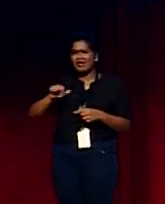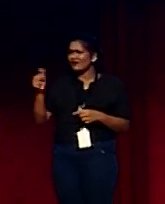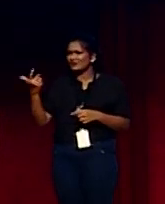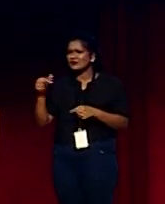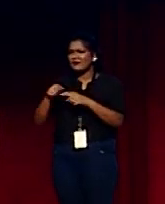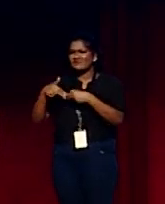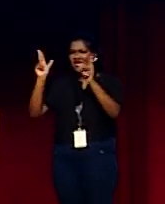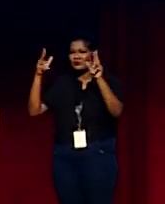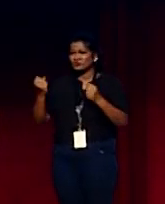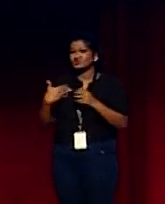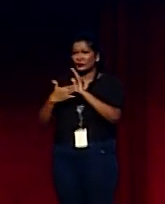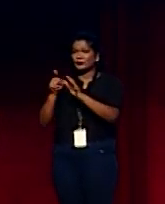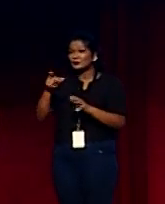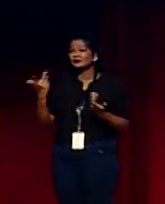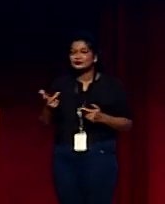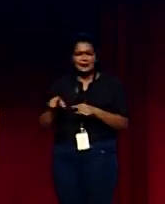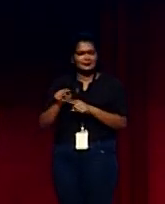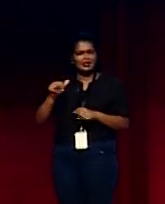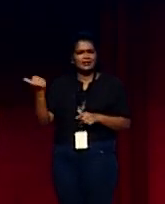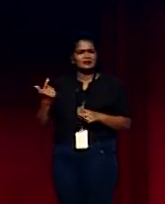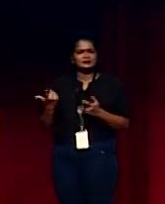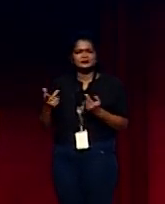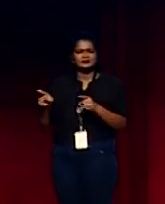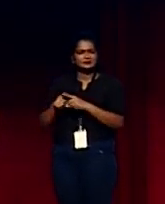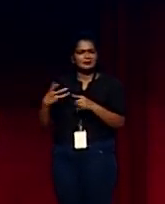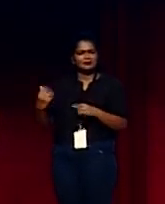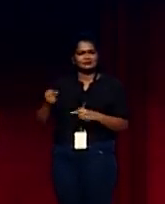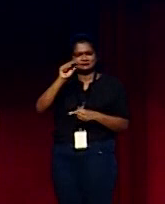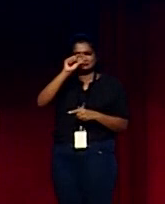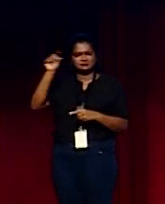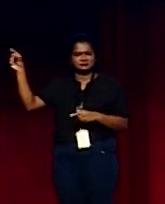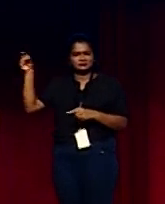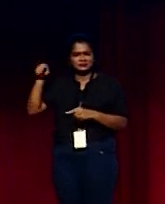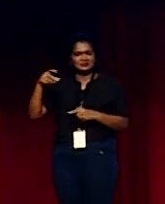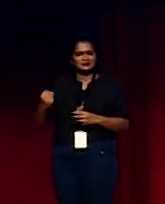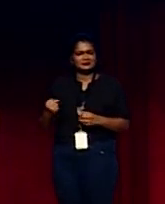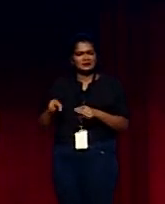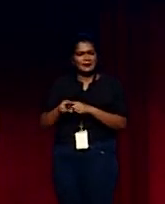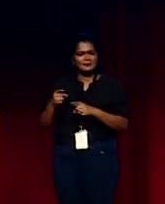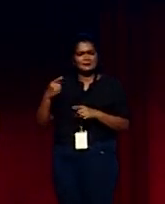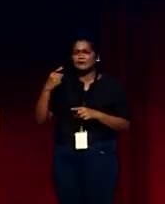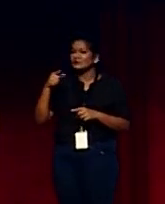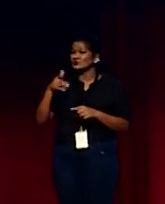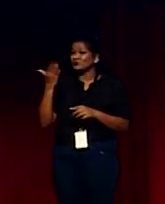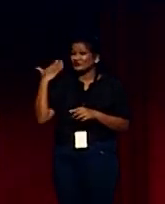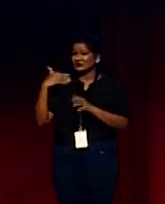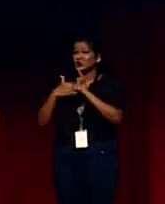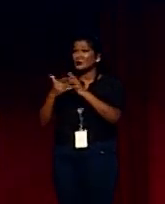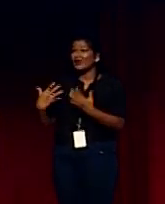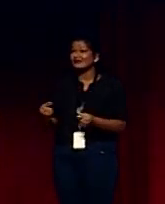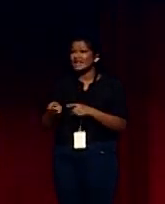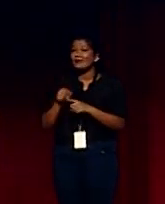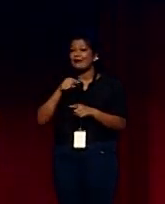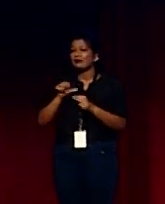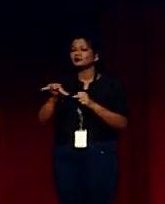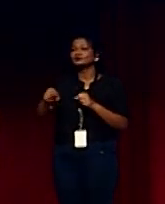The final thing I want to show you is that what else is in there? There's code. Here's a bit of XML code. The code I showed you earlier, that's